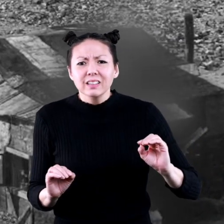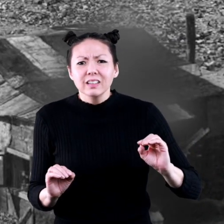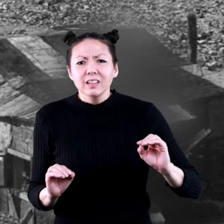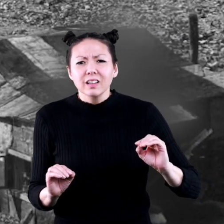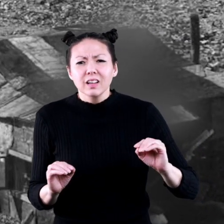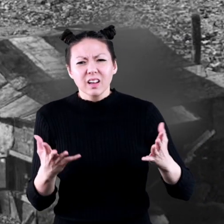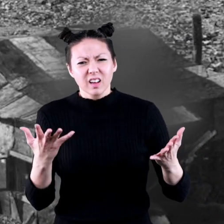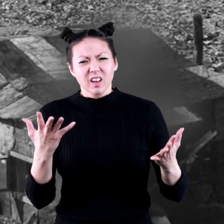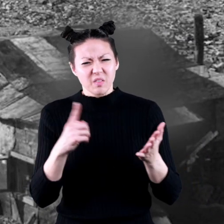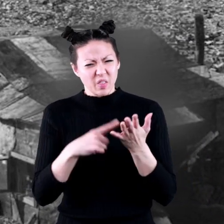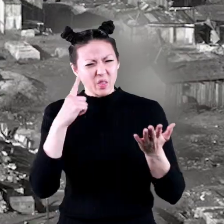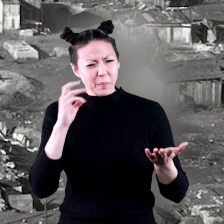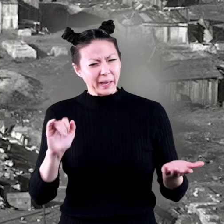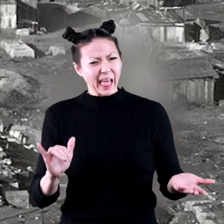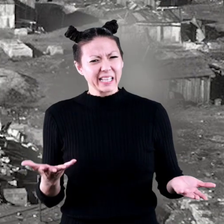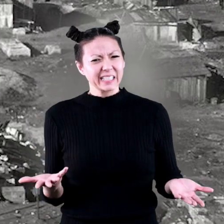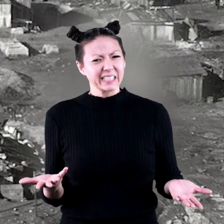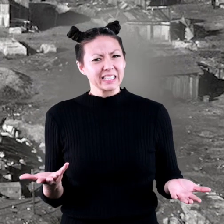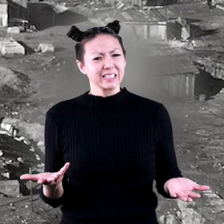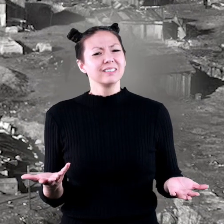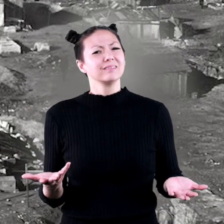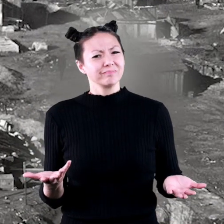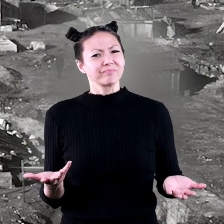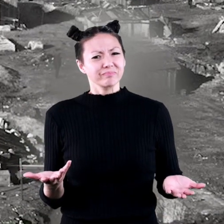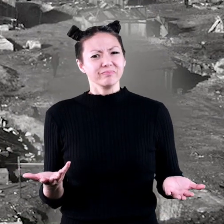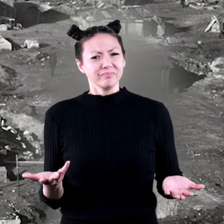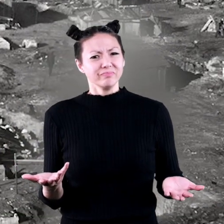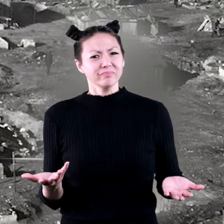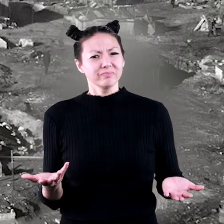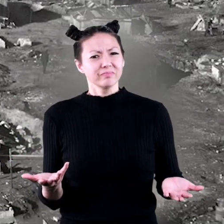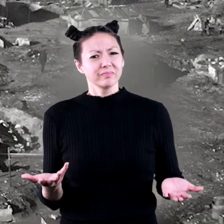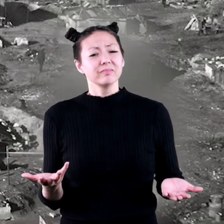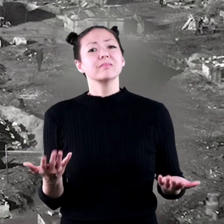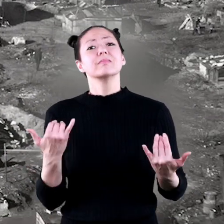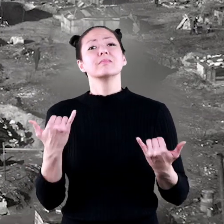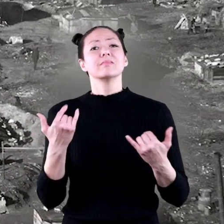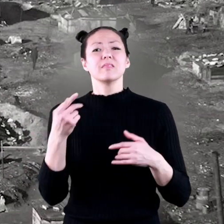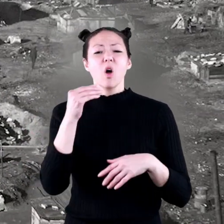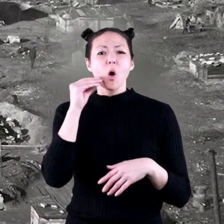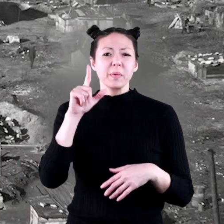apartment? What do you think that would be like?